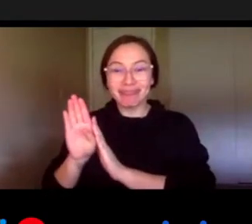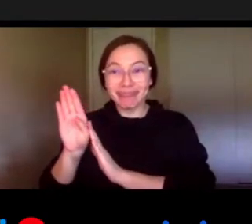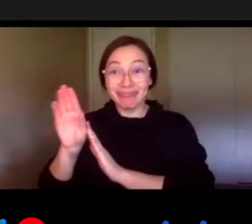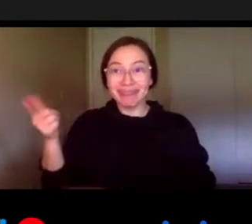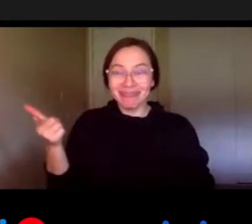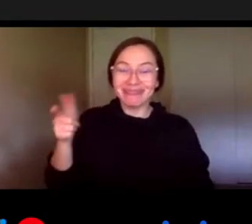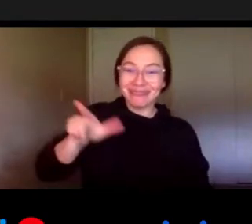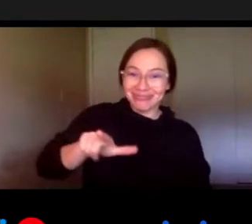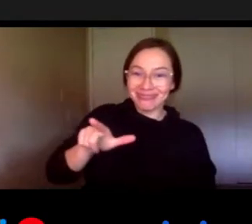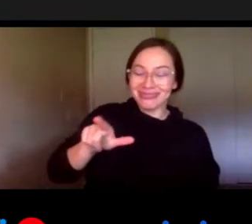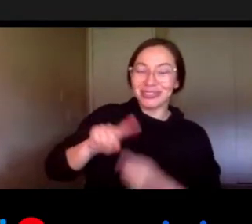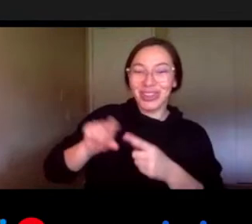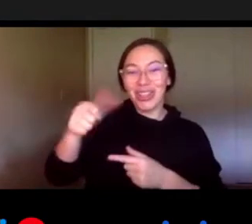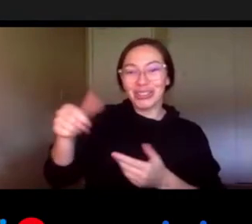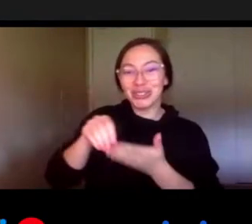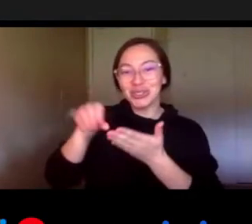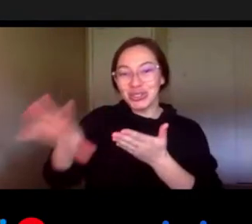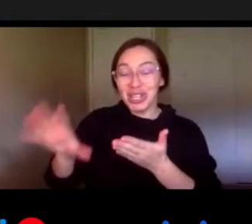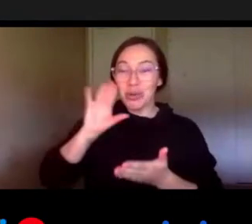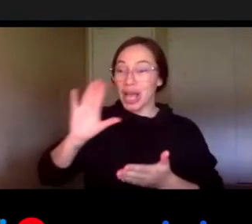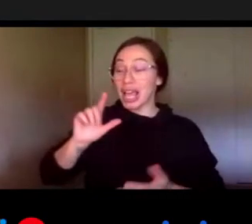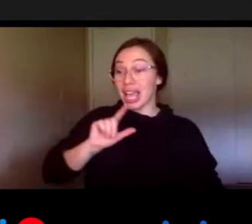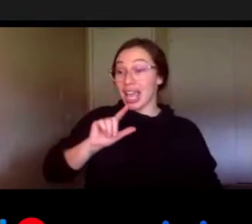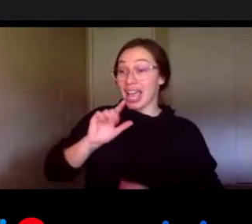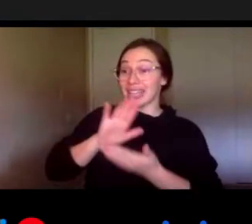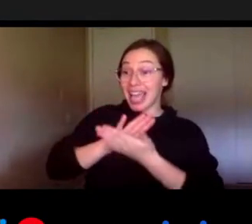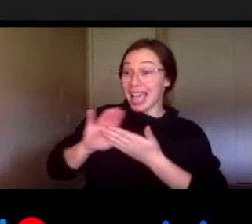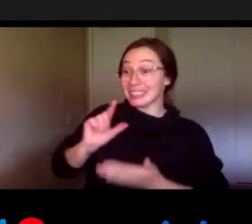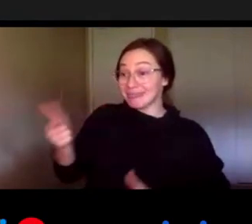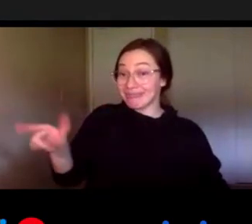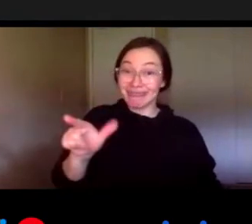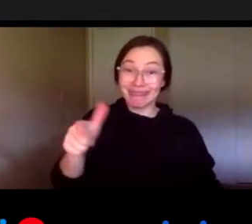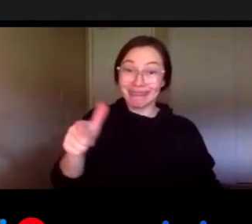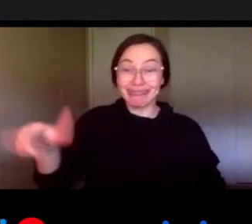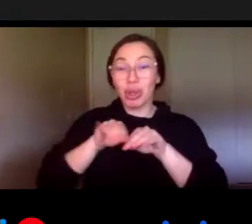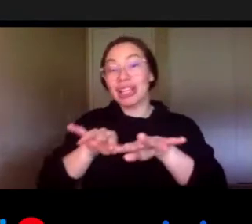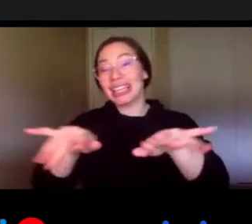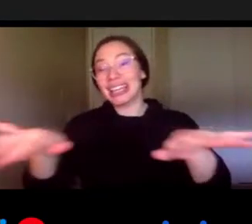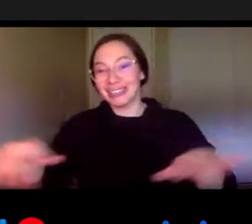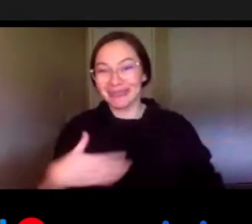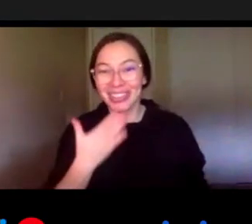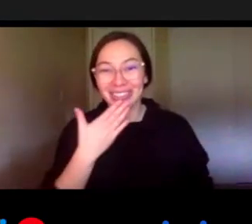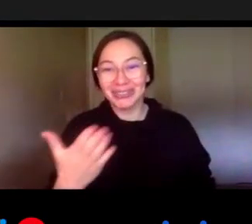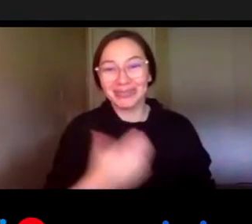student, and it'll just become a domino effect. Thank you.